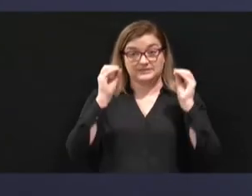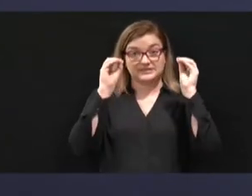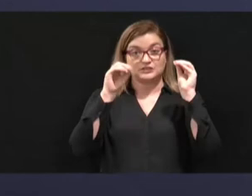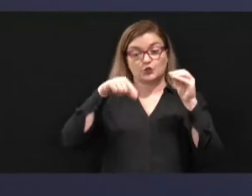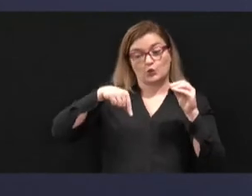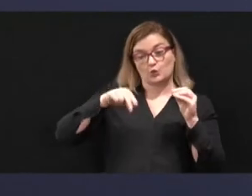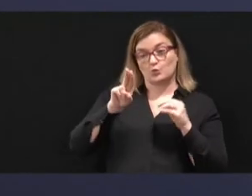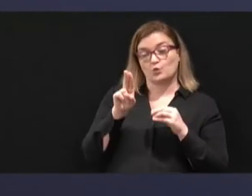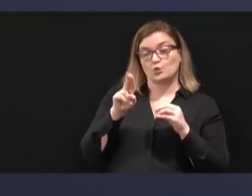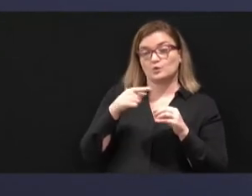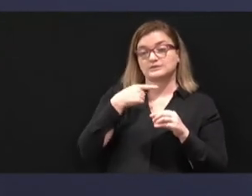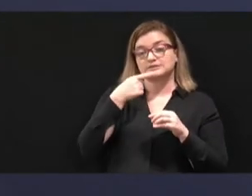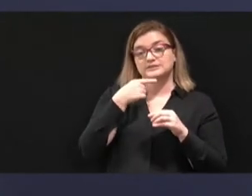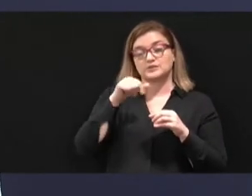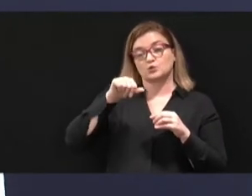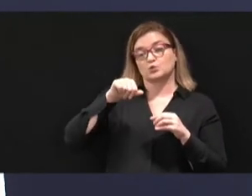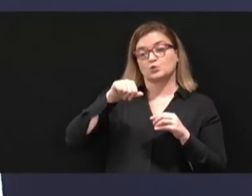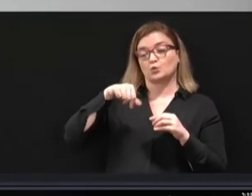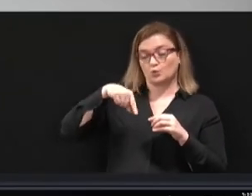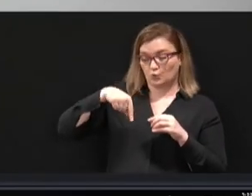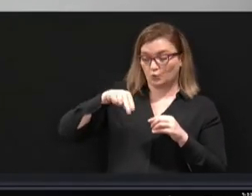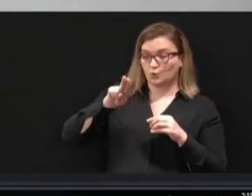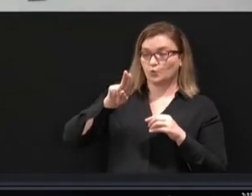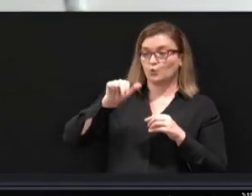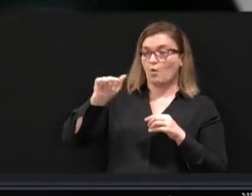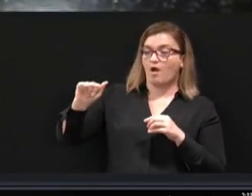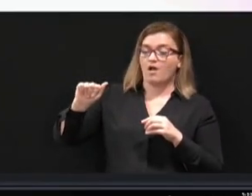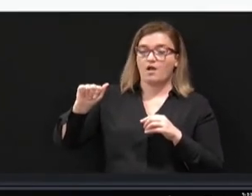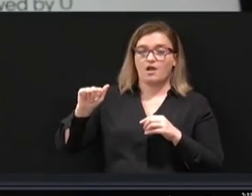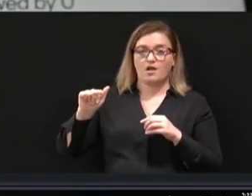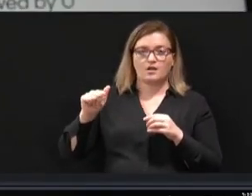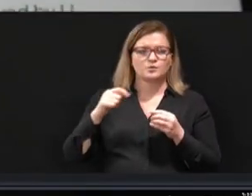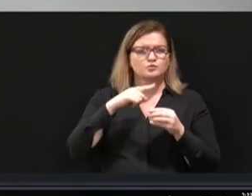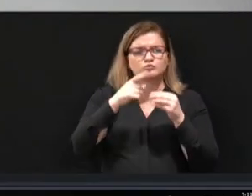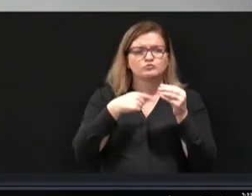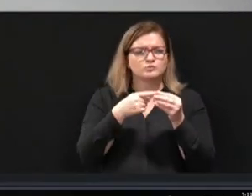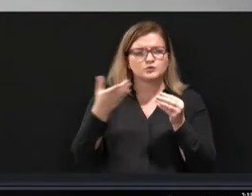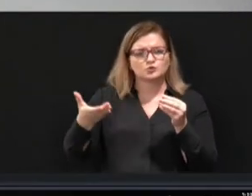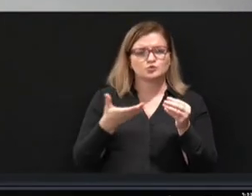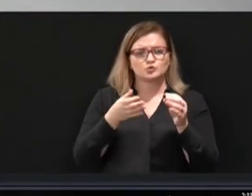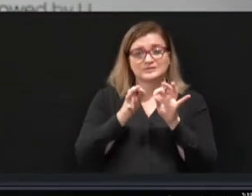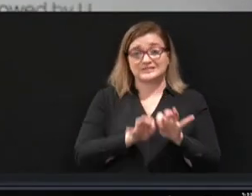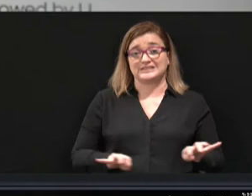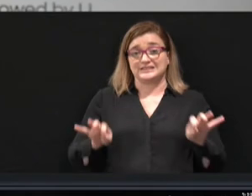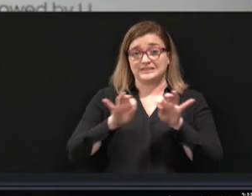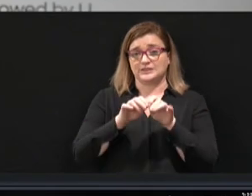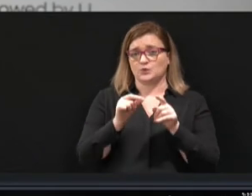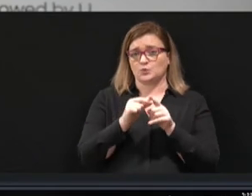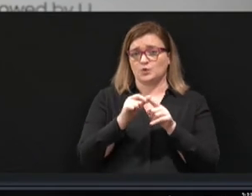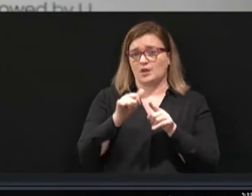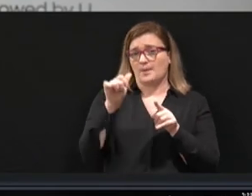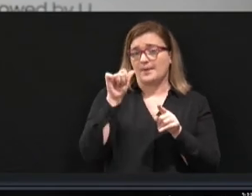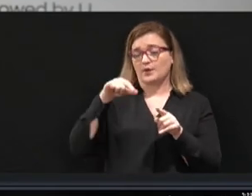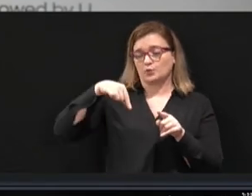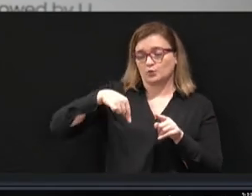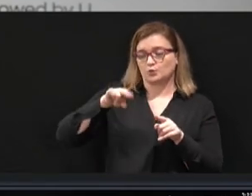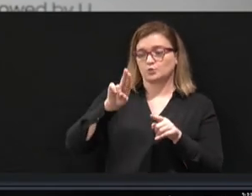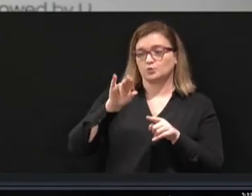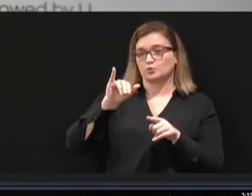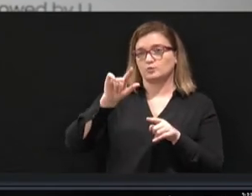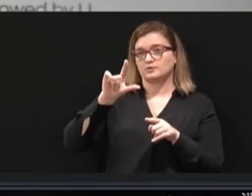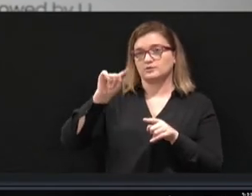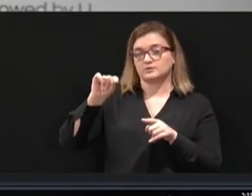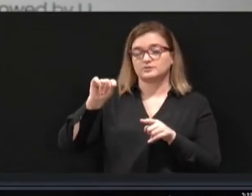said qua, when would I introduce the keyword, which is written on the back, quilt? When I teach